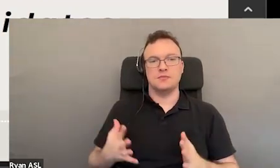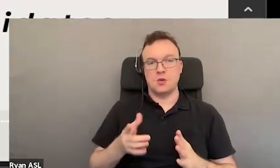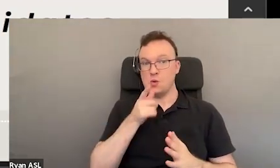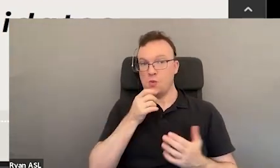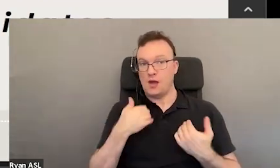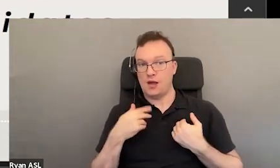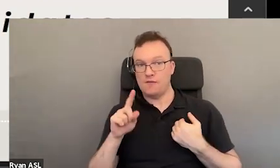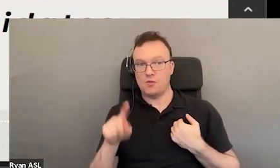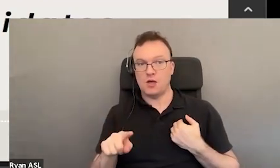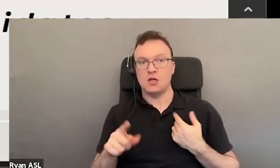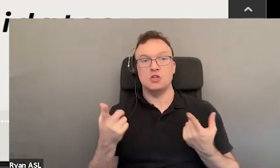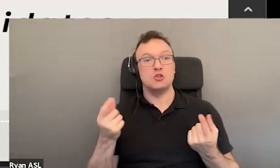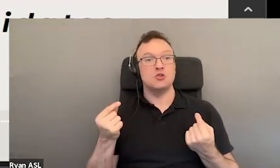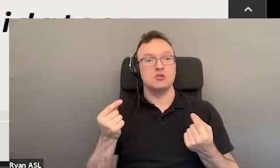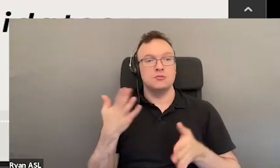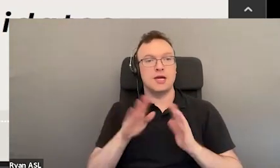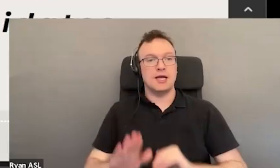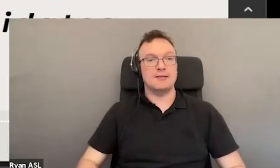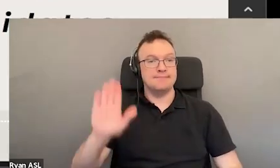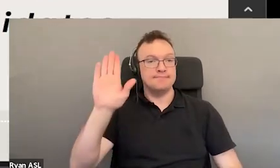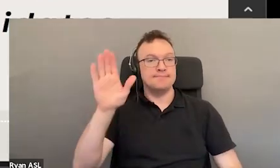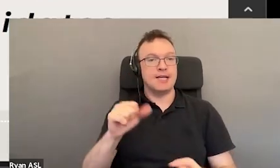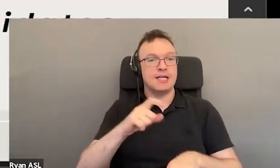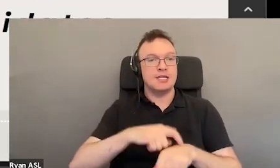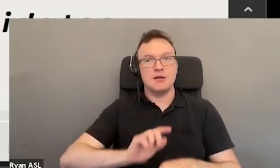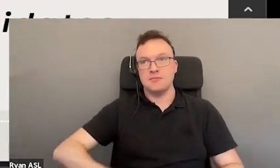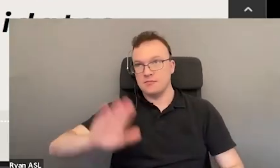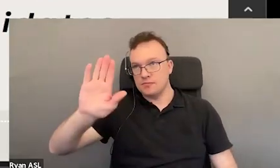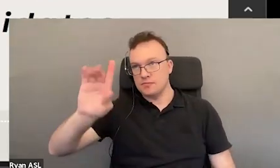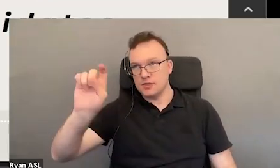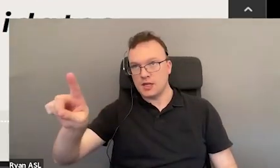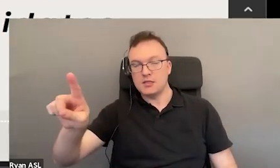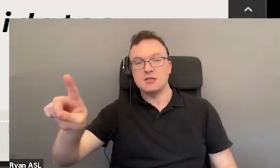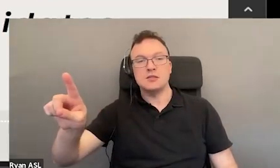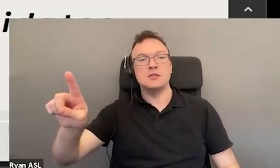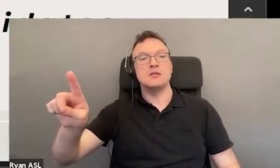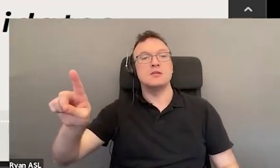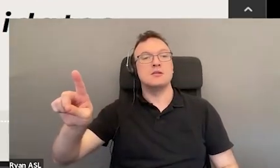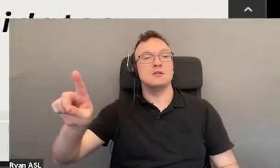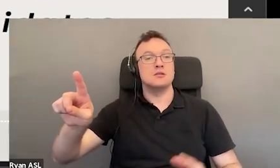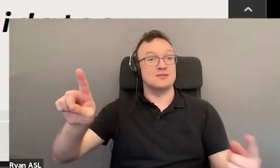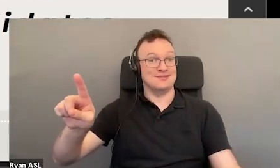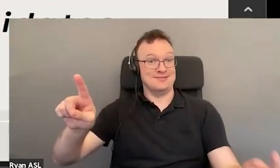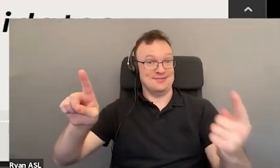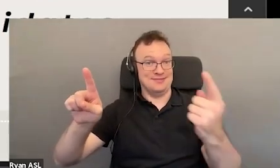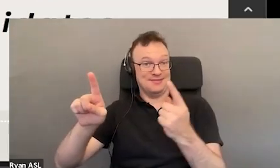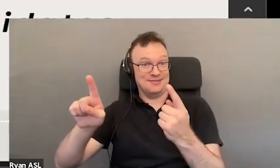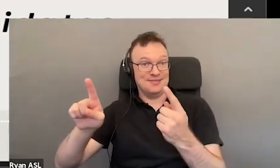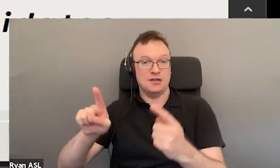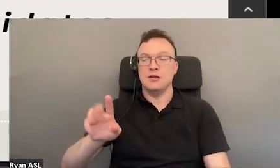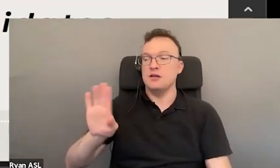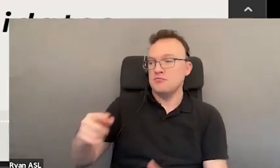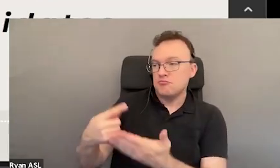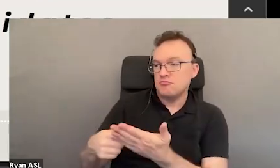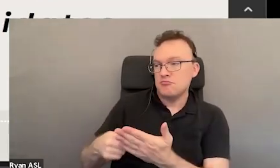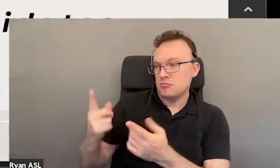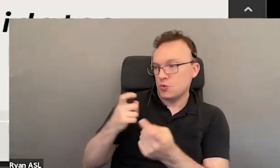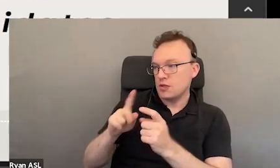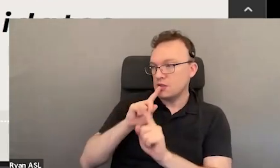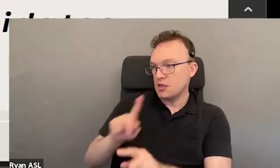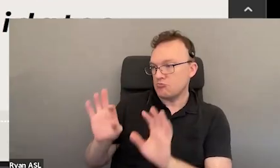question may raise their hand at any time, at which time you will approach them and discuss their